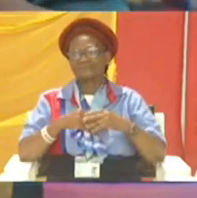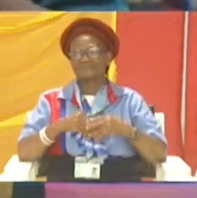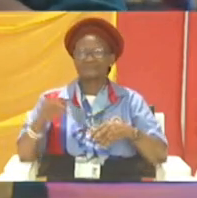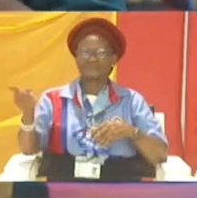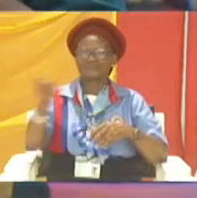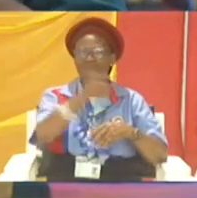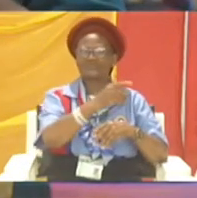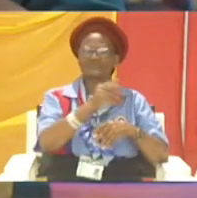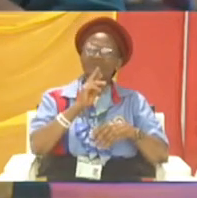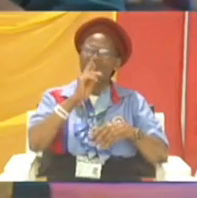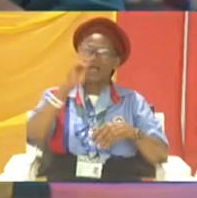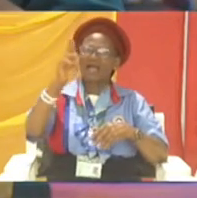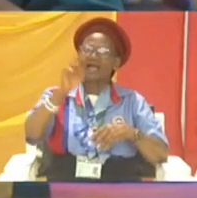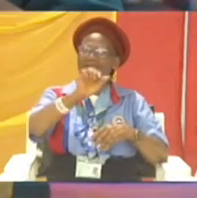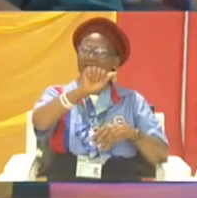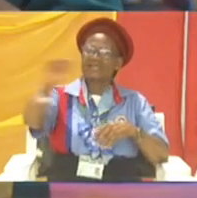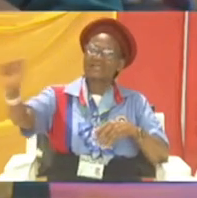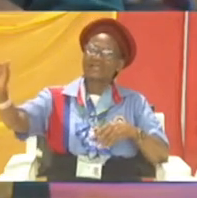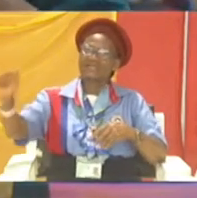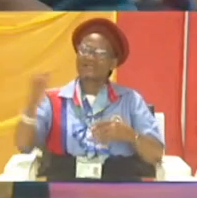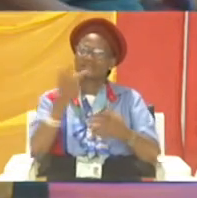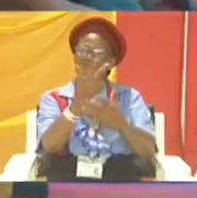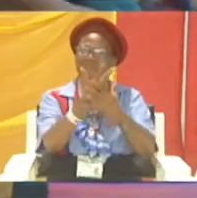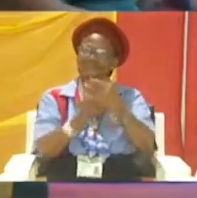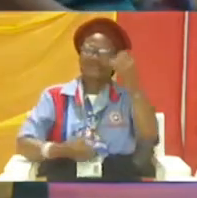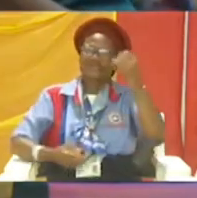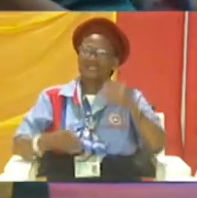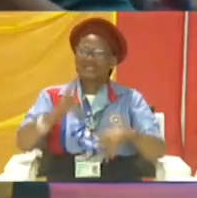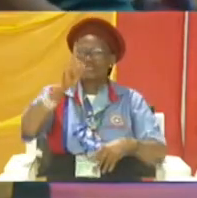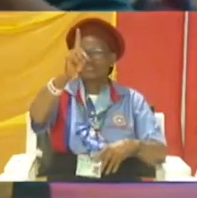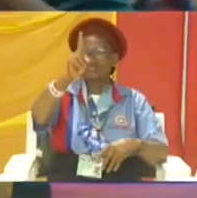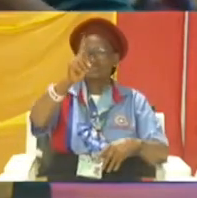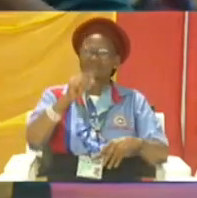a trinity. A